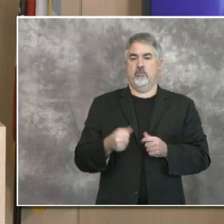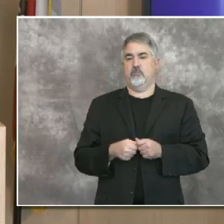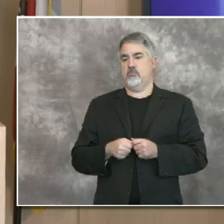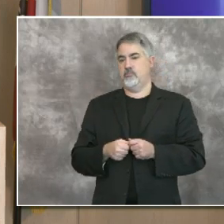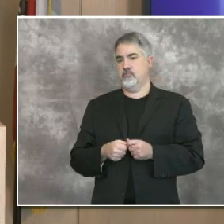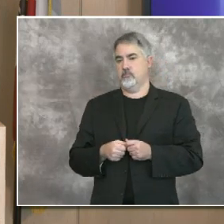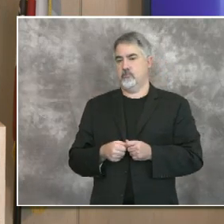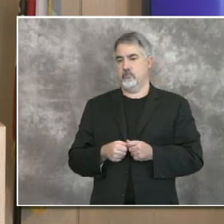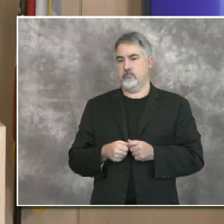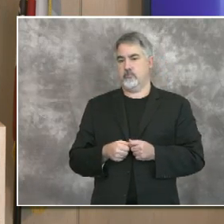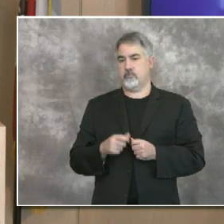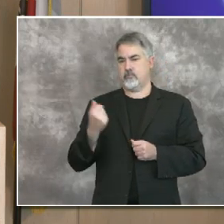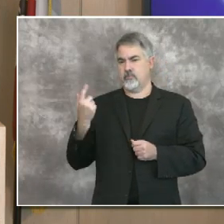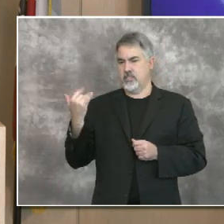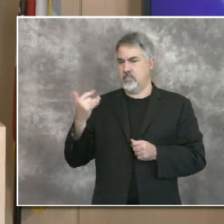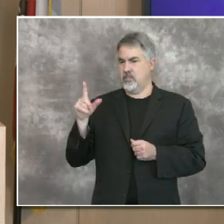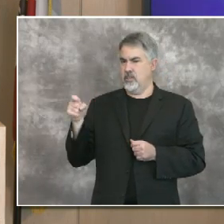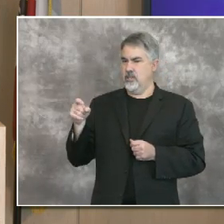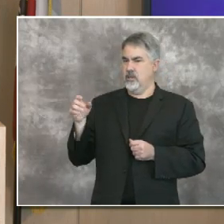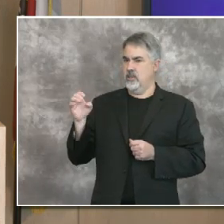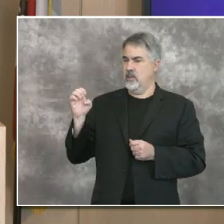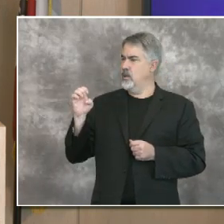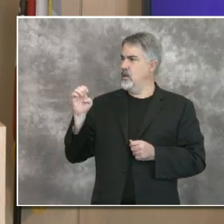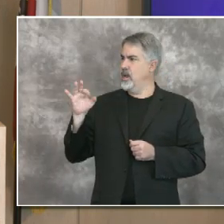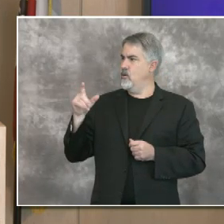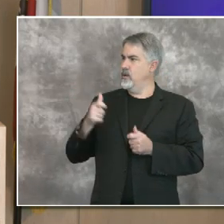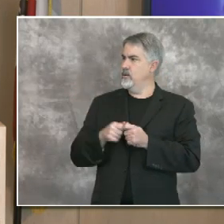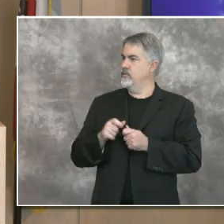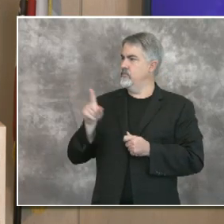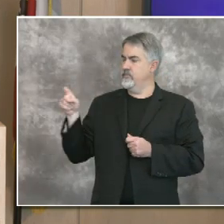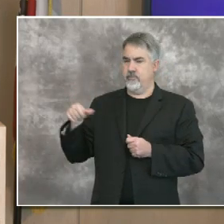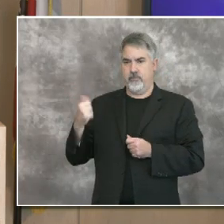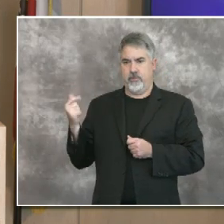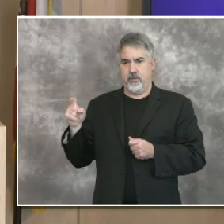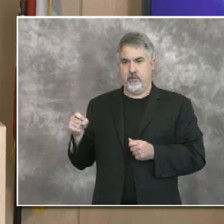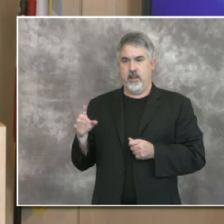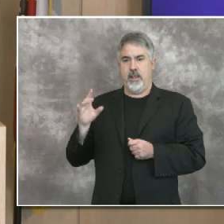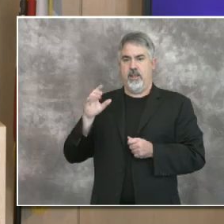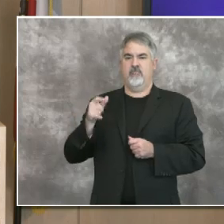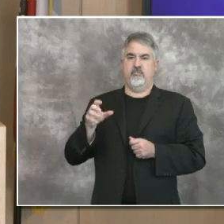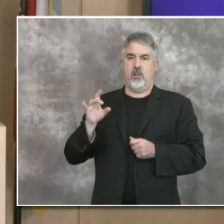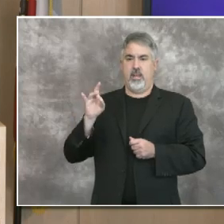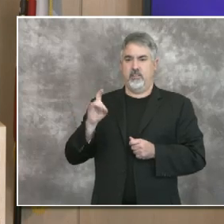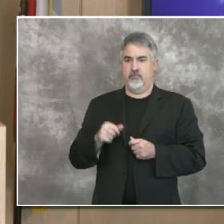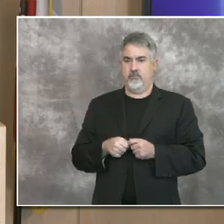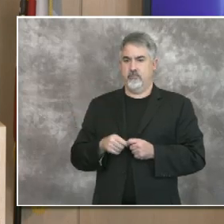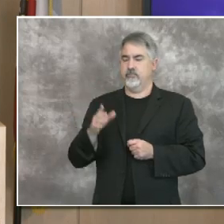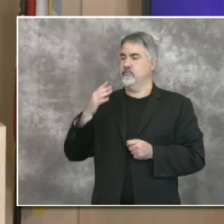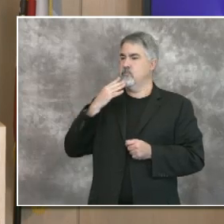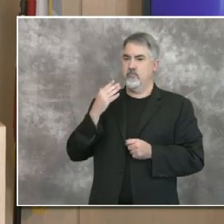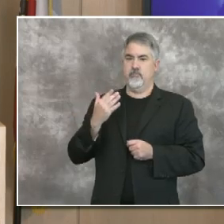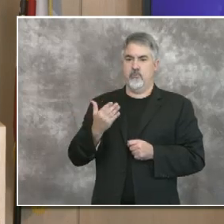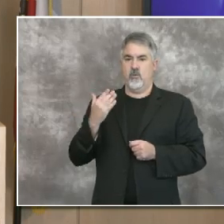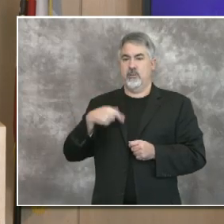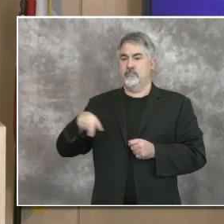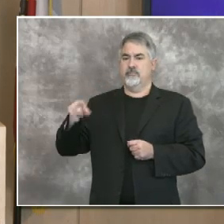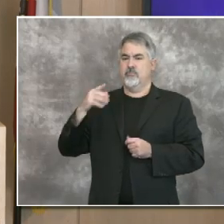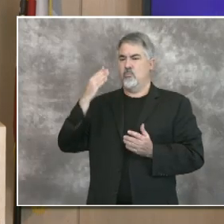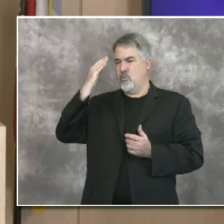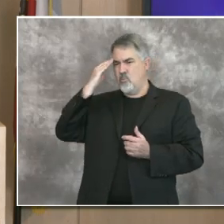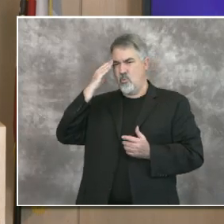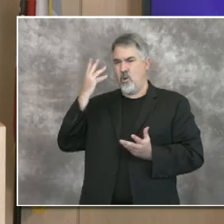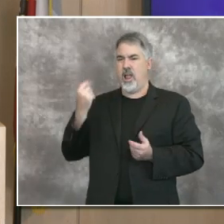from Eric Kahnert at News 8. Our morning viewers would like to know what the total number of recoveries are